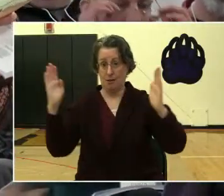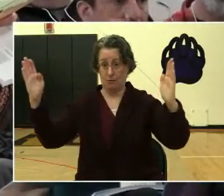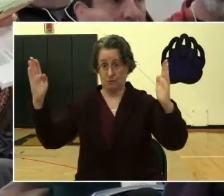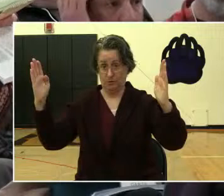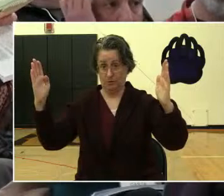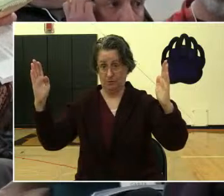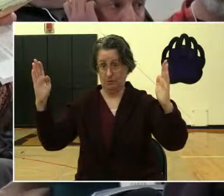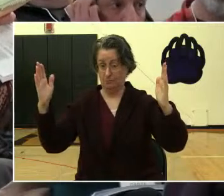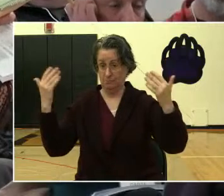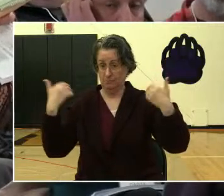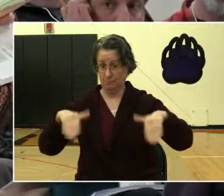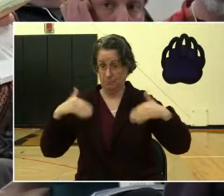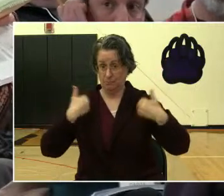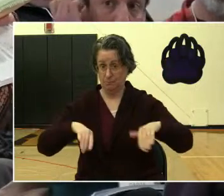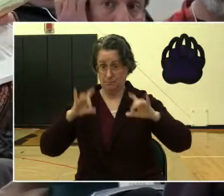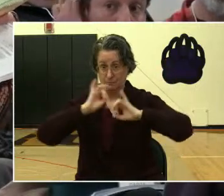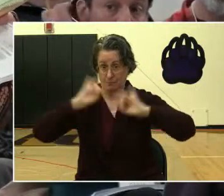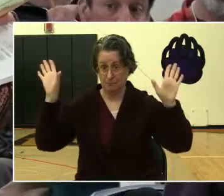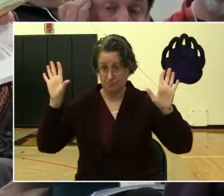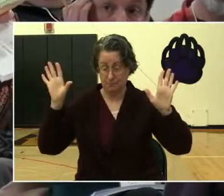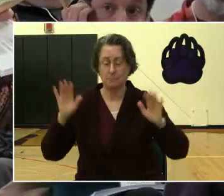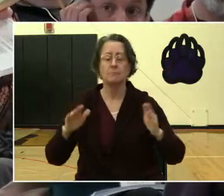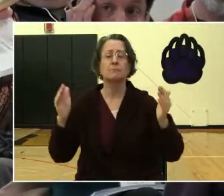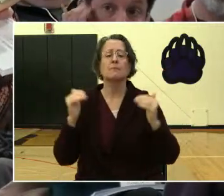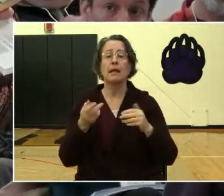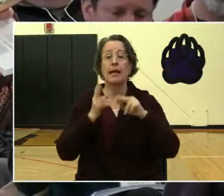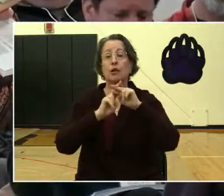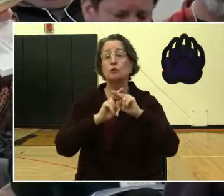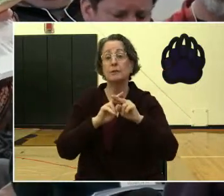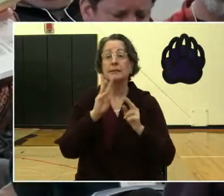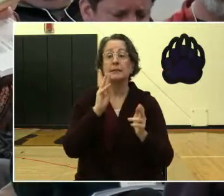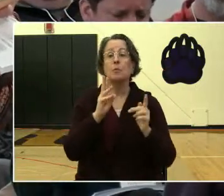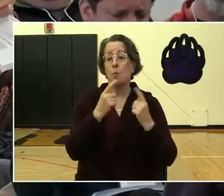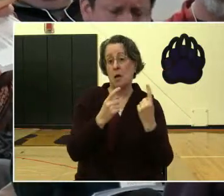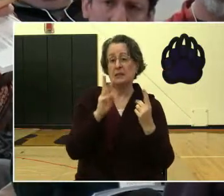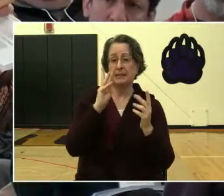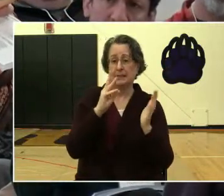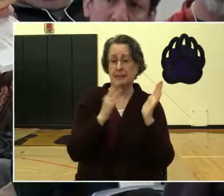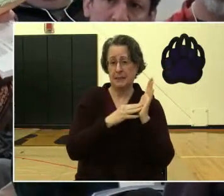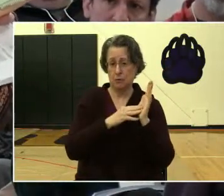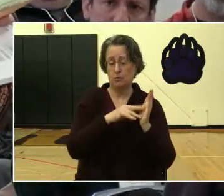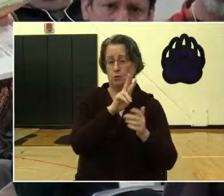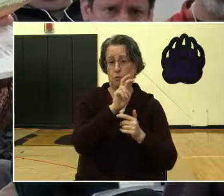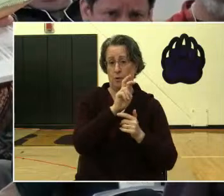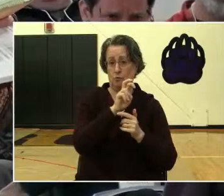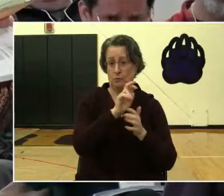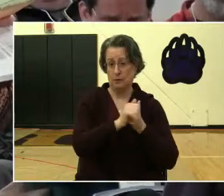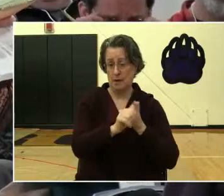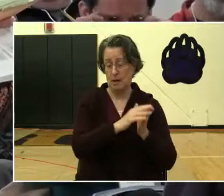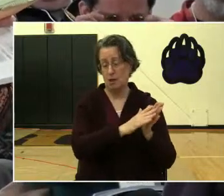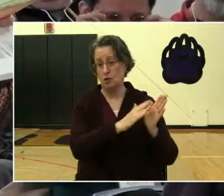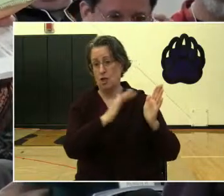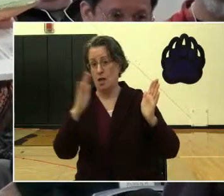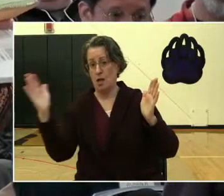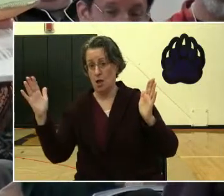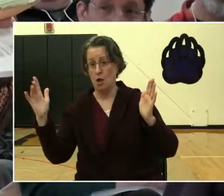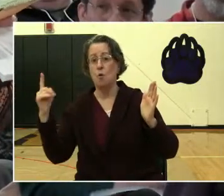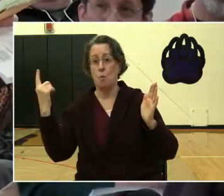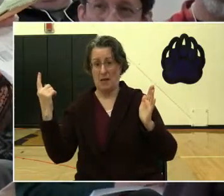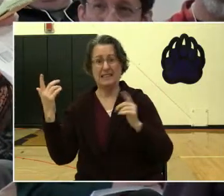salary increases that range from $6,200 to $5,988